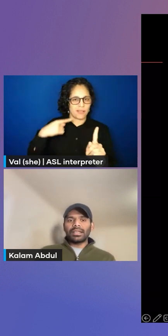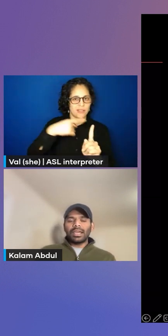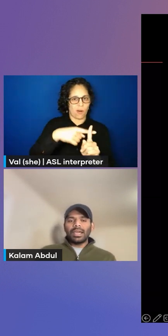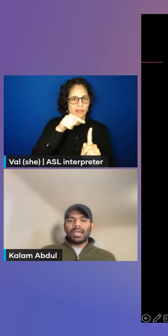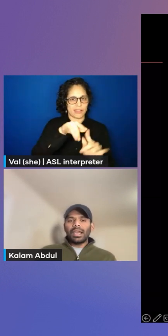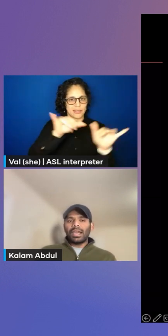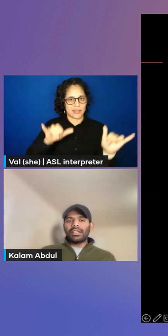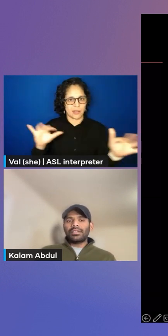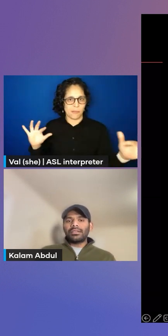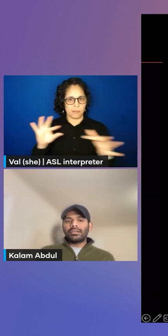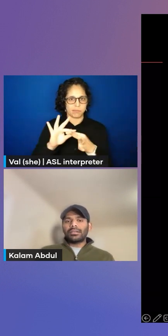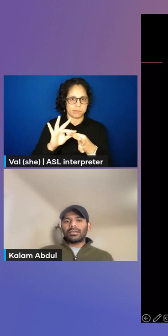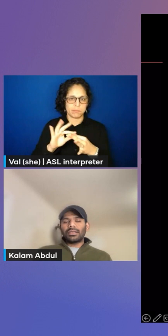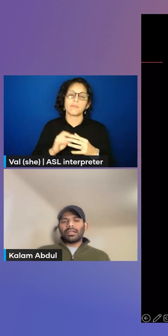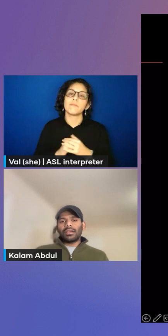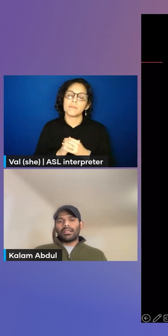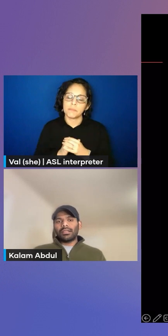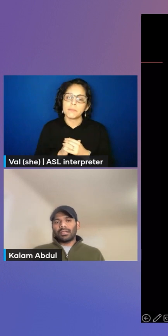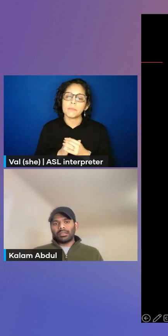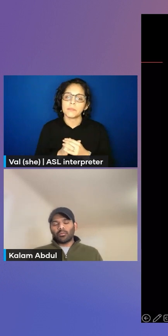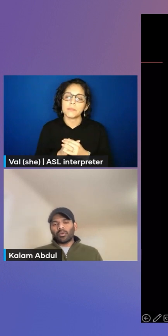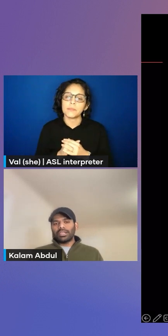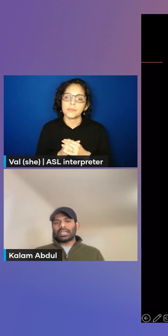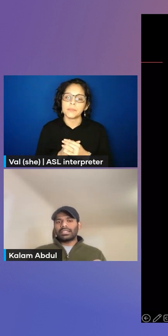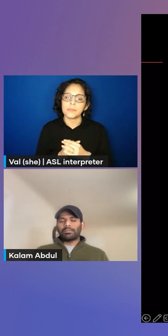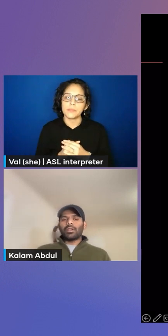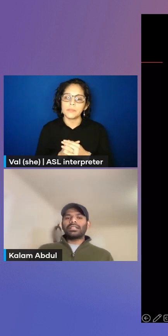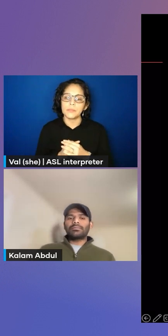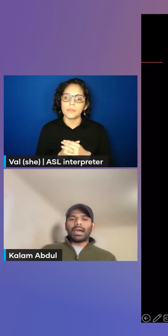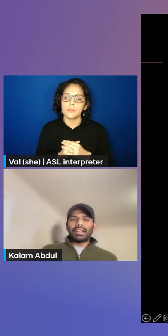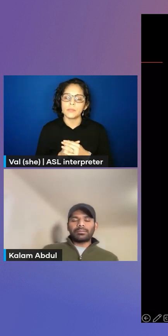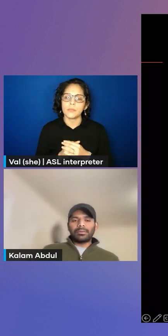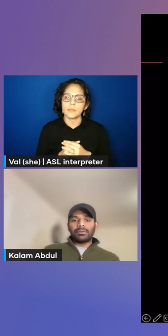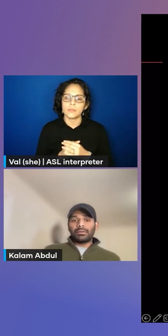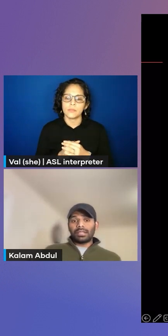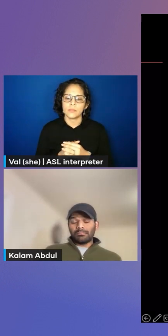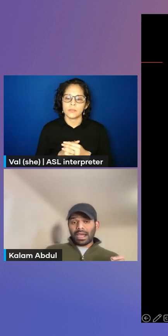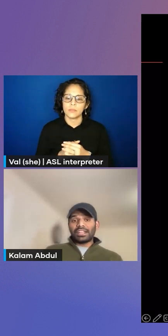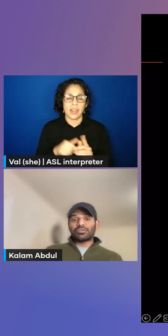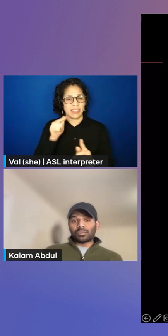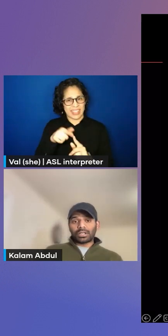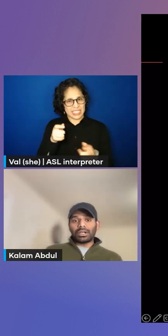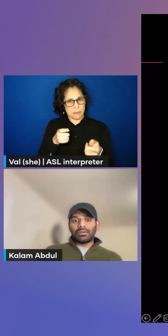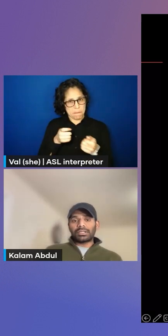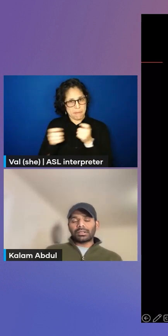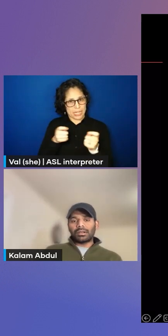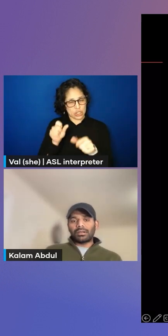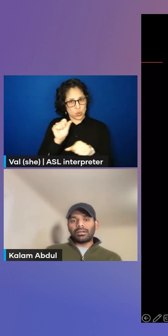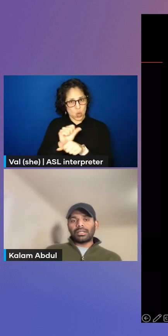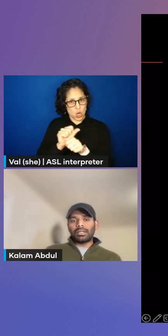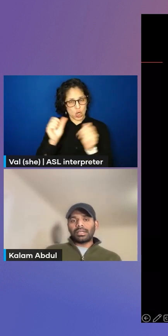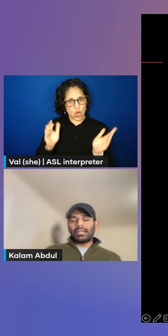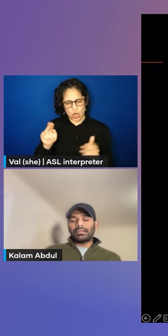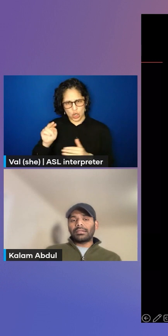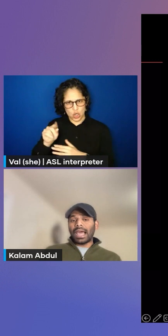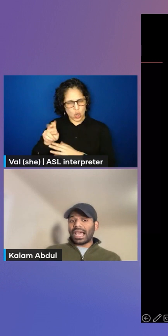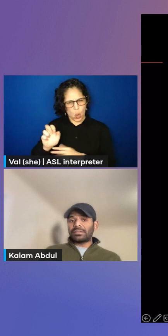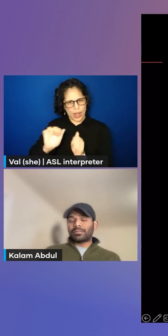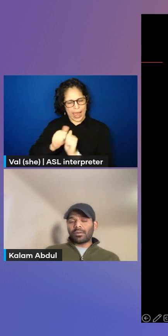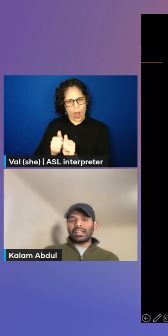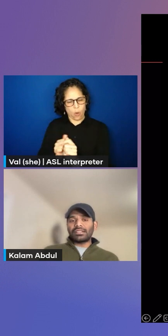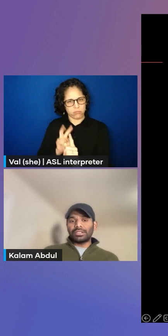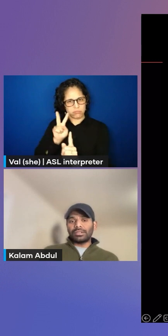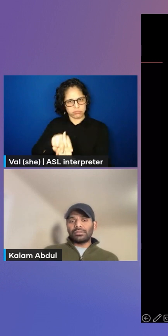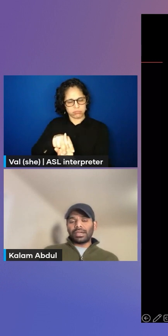right? And the way you can deploy these managed worker nodes are the